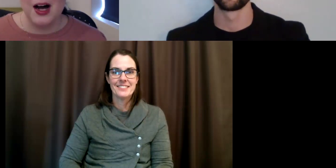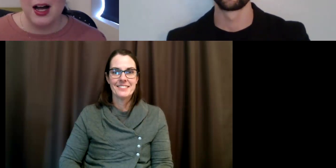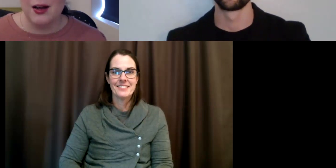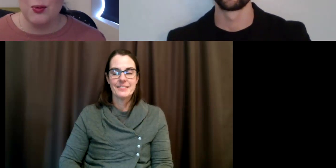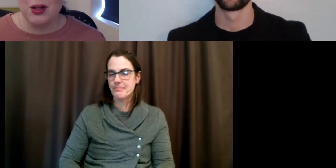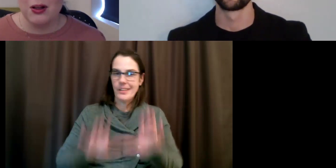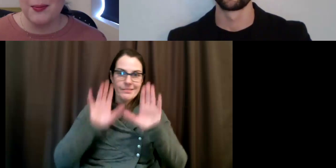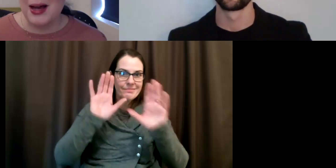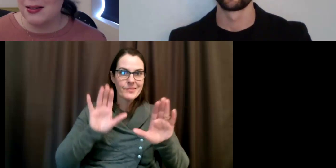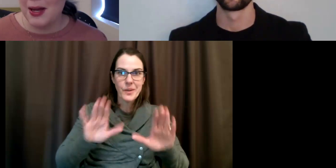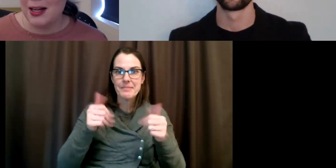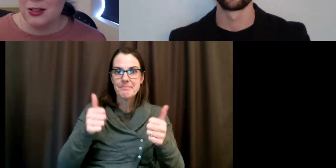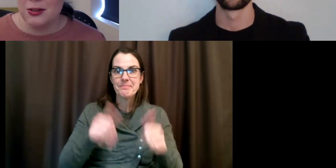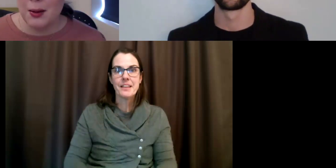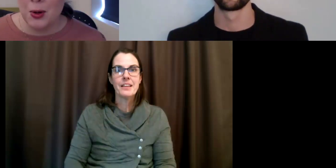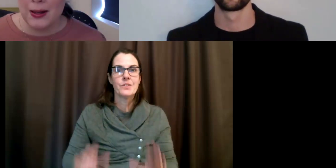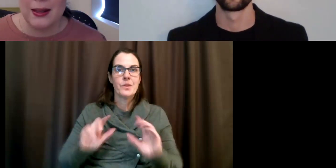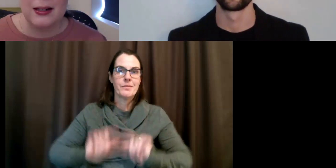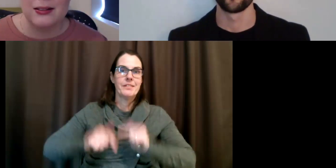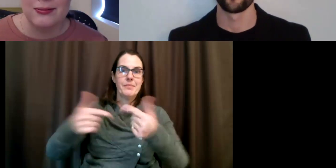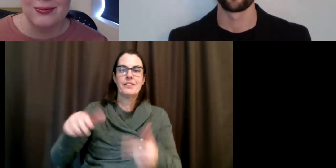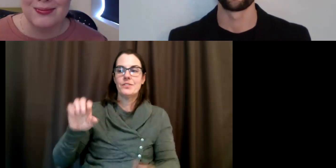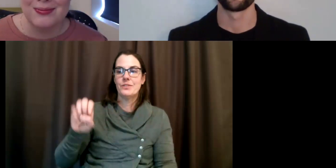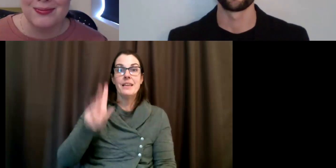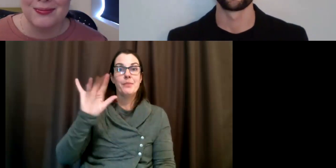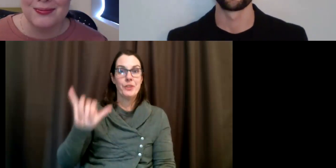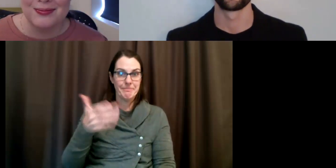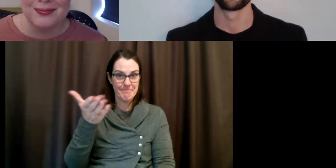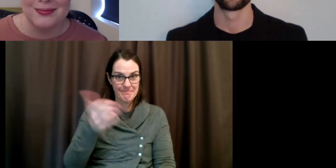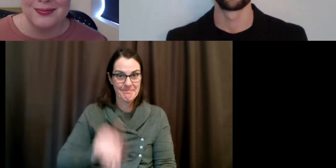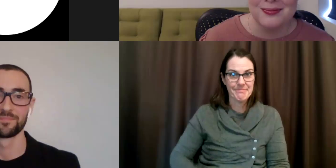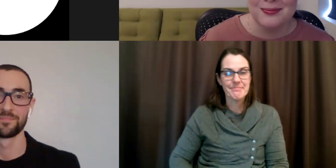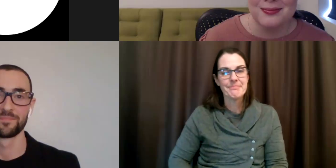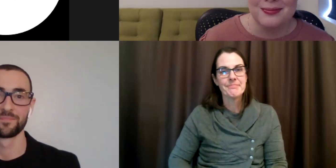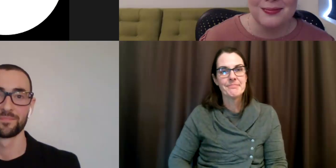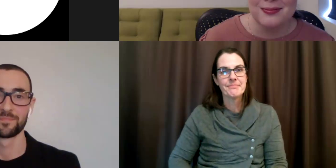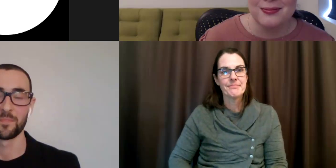Great. I will pass it back to Emery then.